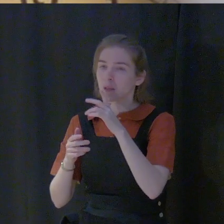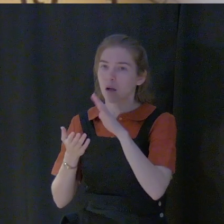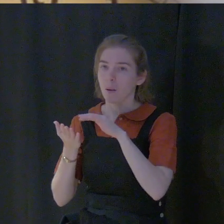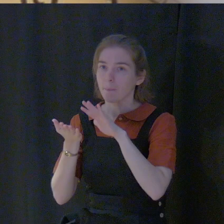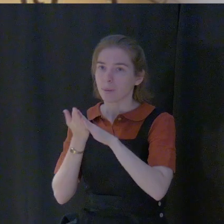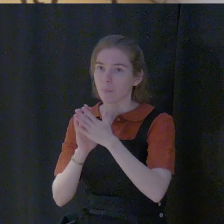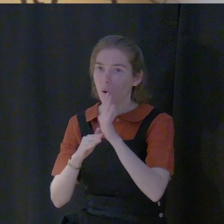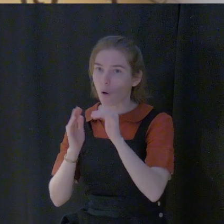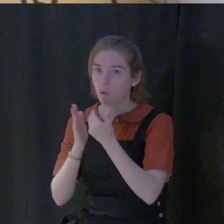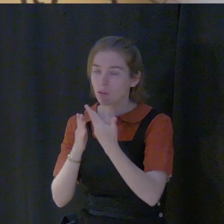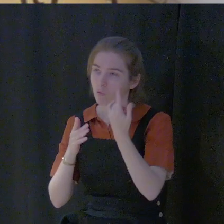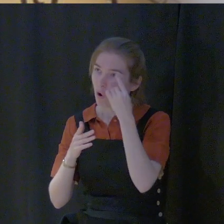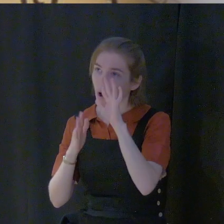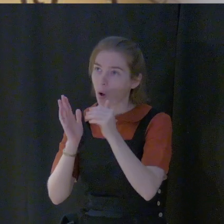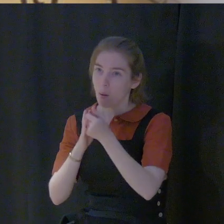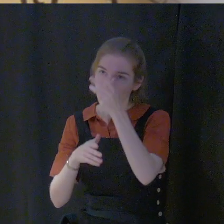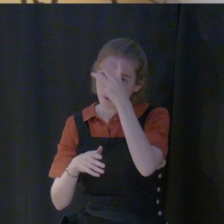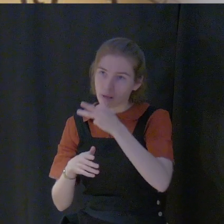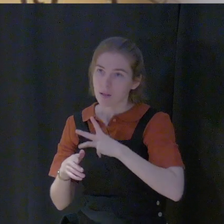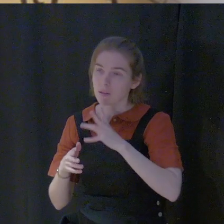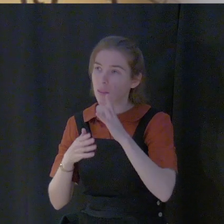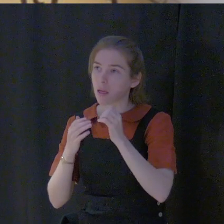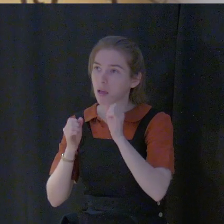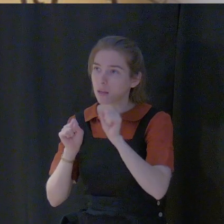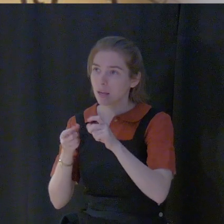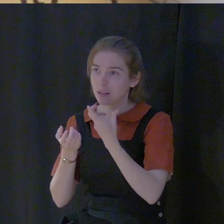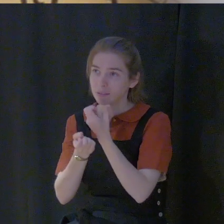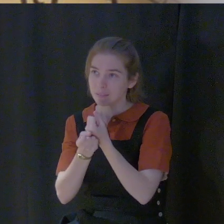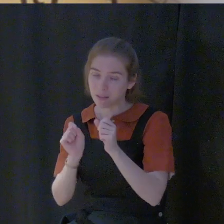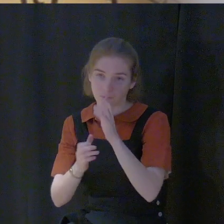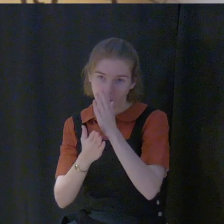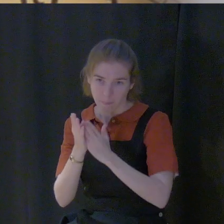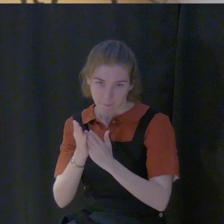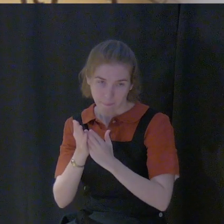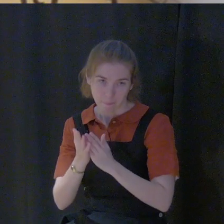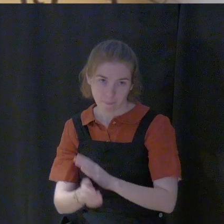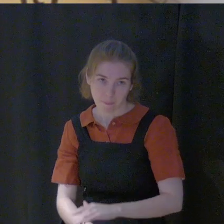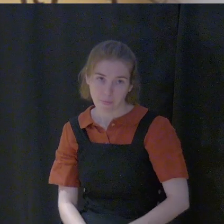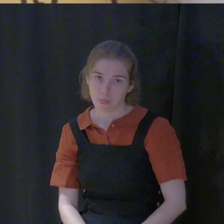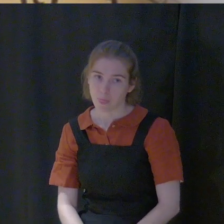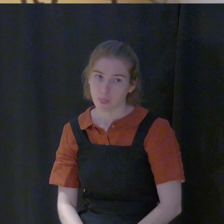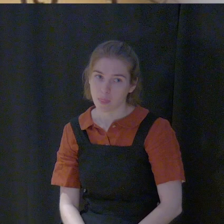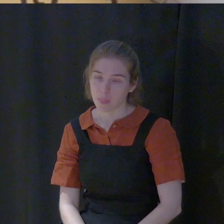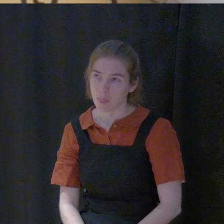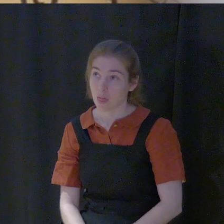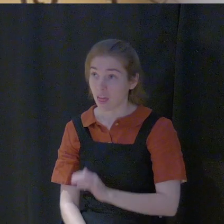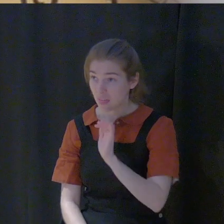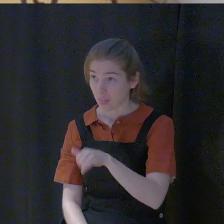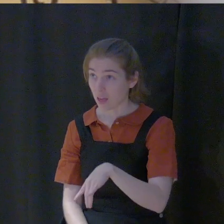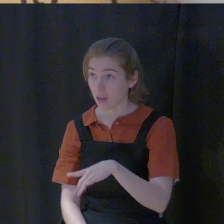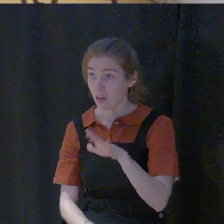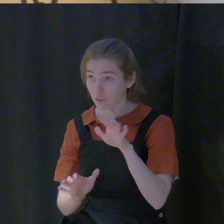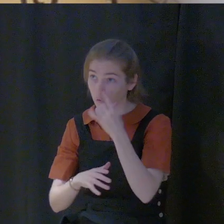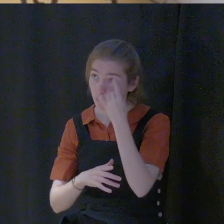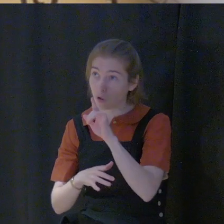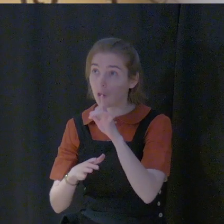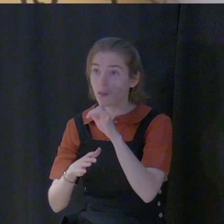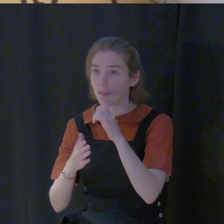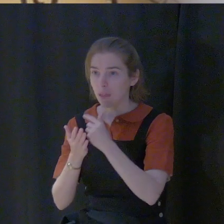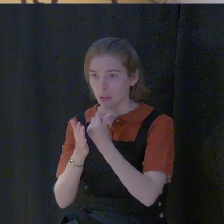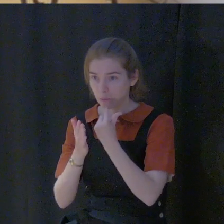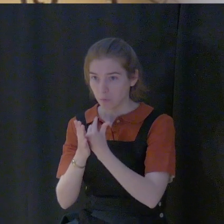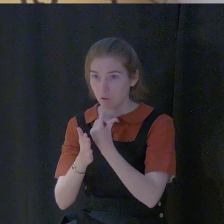become all things to all men that I might by all means save some. Now this I do for the gospel's